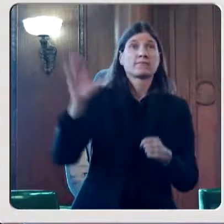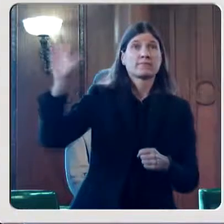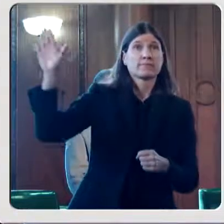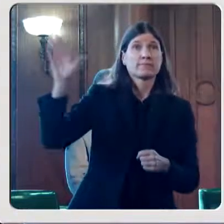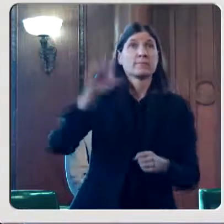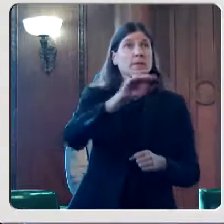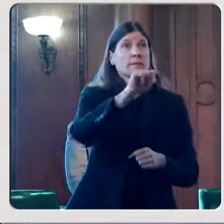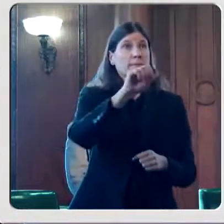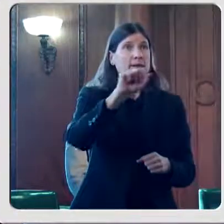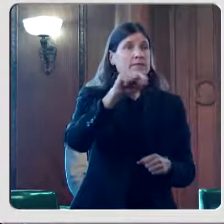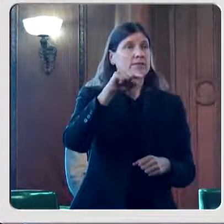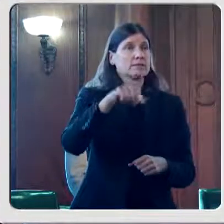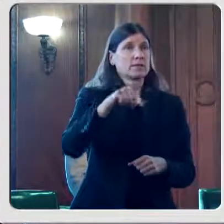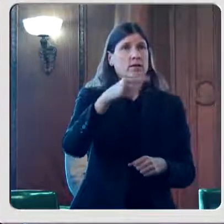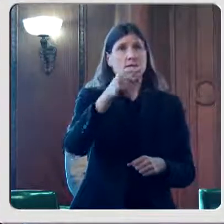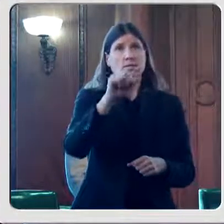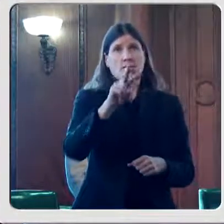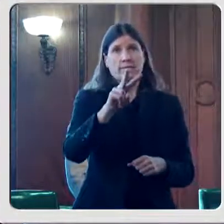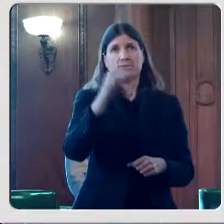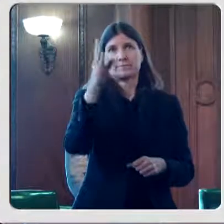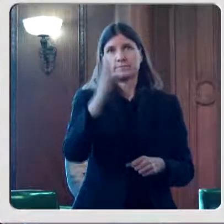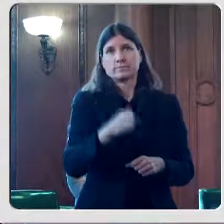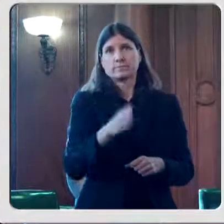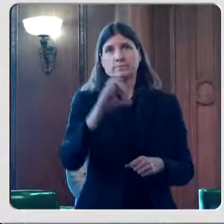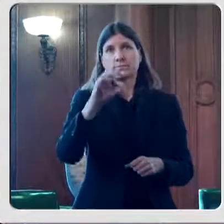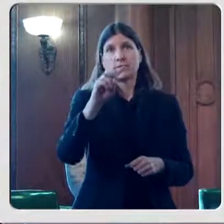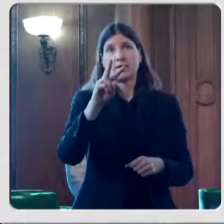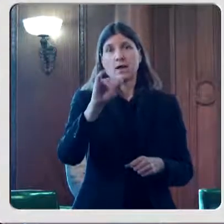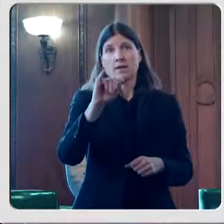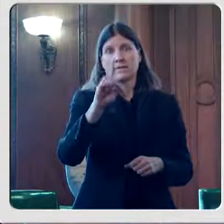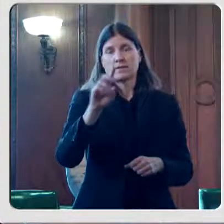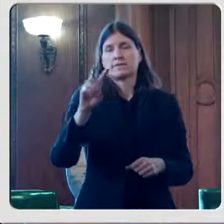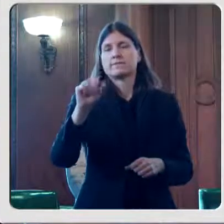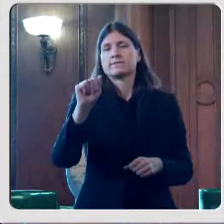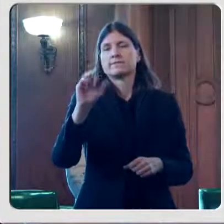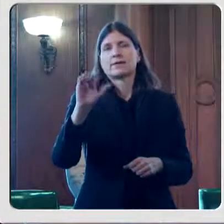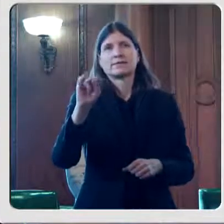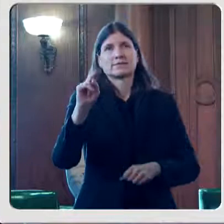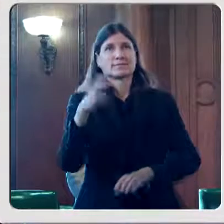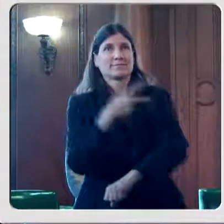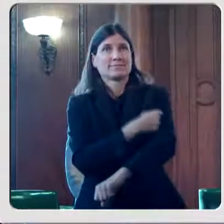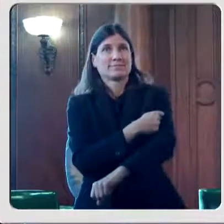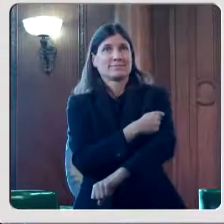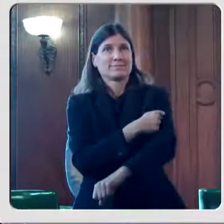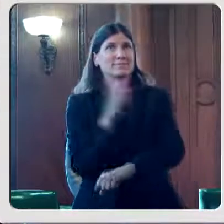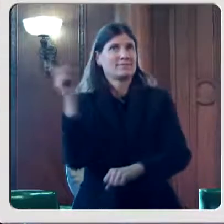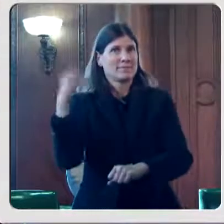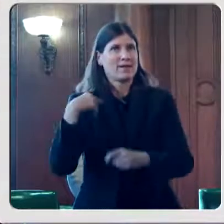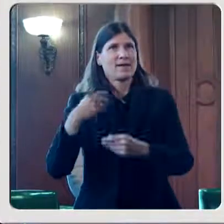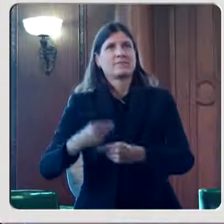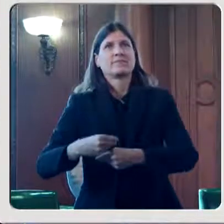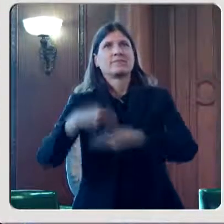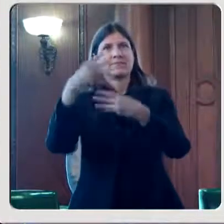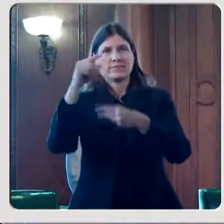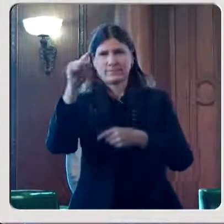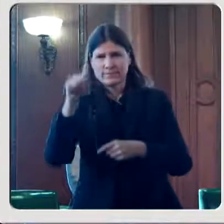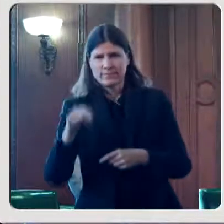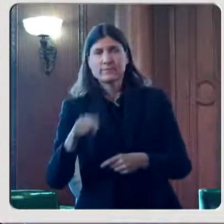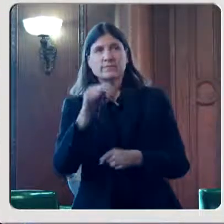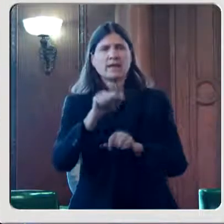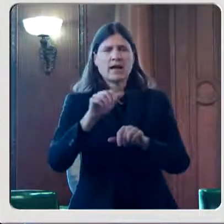www.mass.gov/vaccine to find out not only if you're eligible and sign an attestation, but any other sites that may have availability in the near